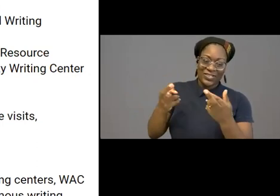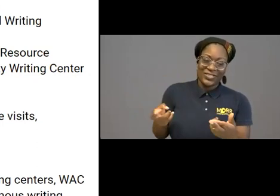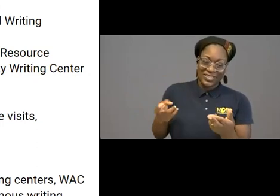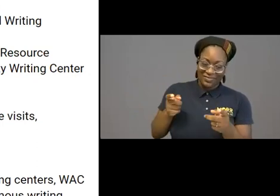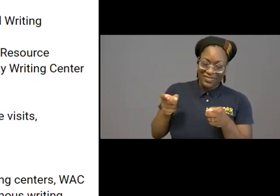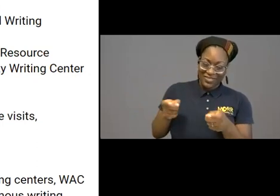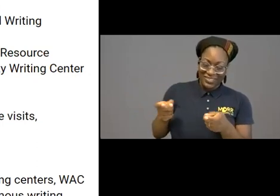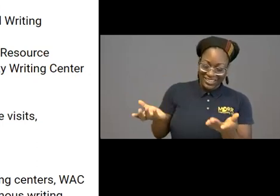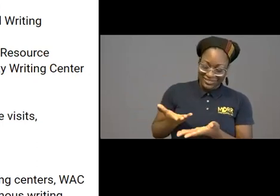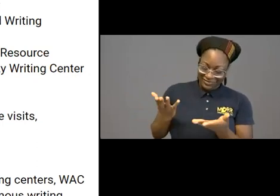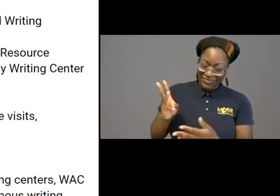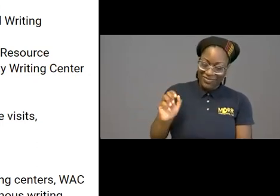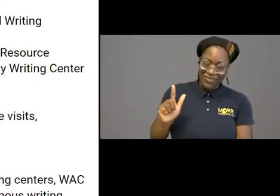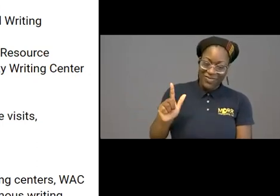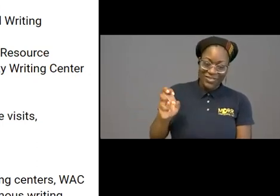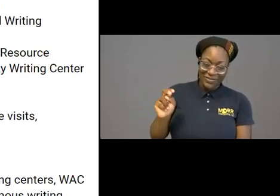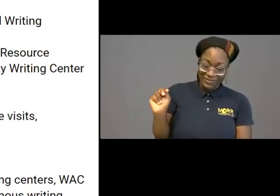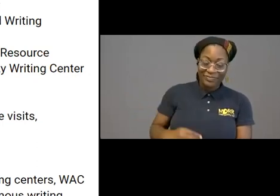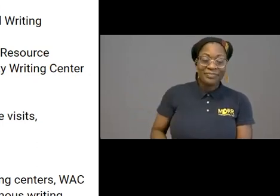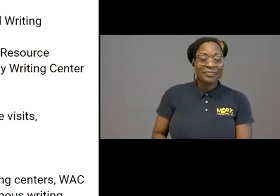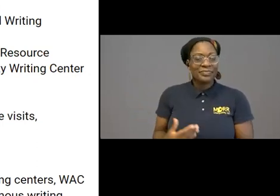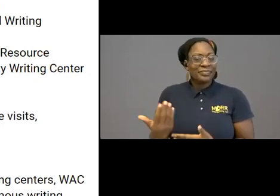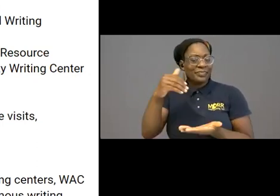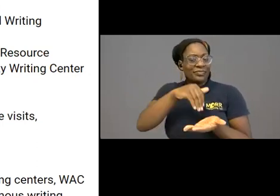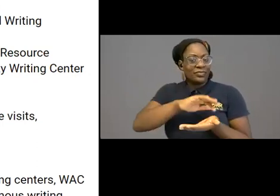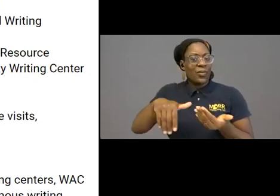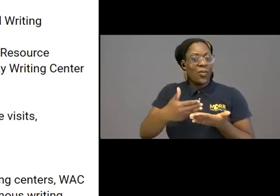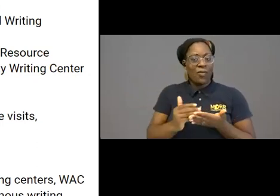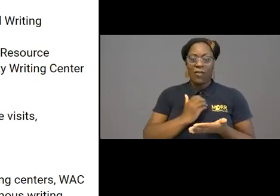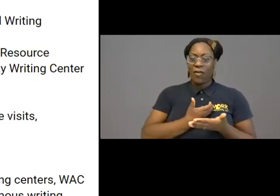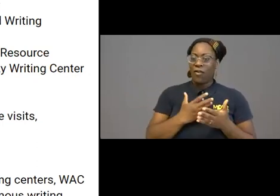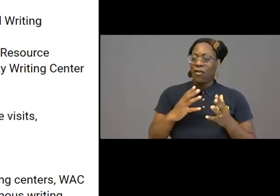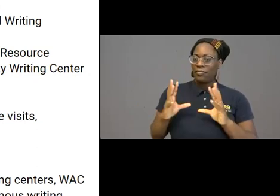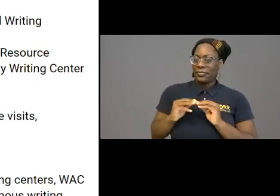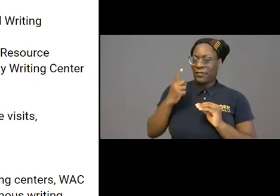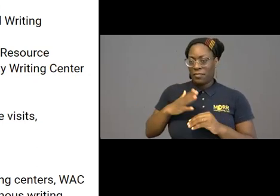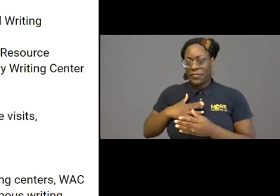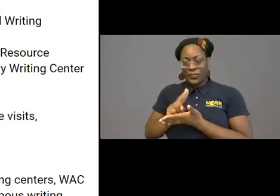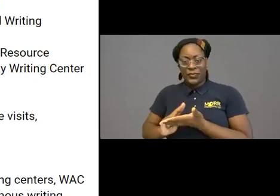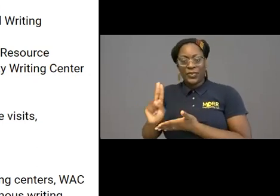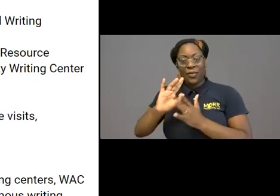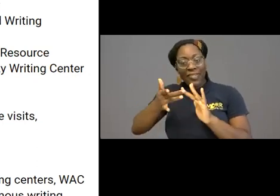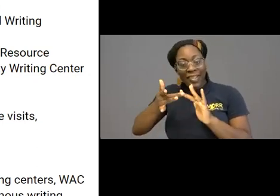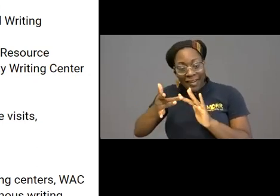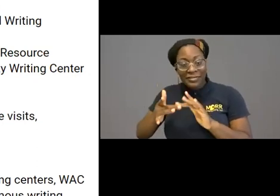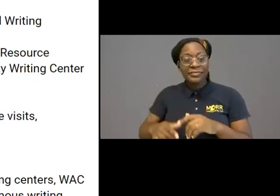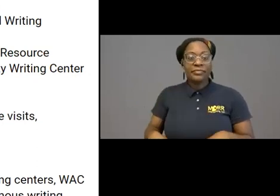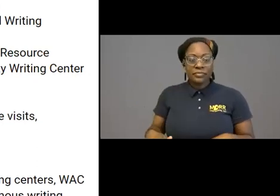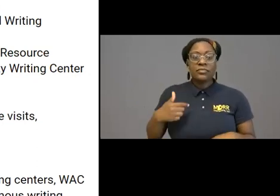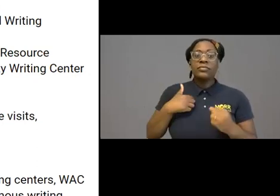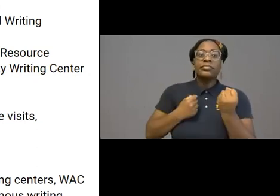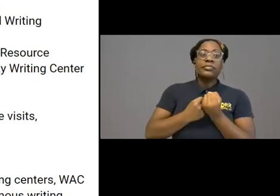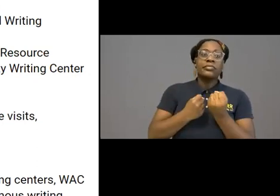Center, all of our sessions are online with students. I also head up our writing assessment, our website resources, all of our webinars,